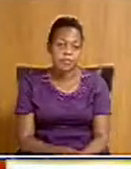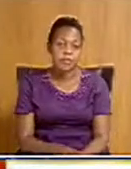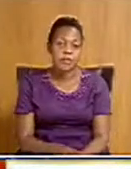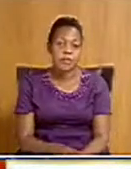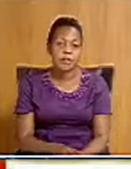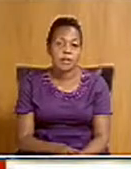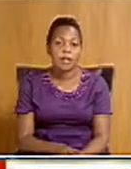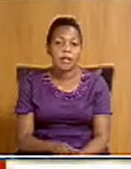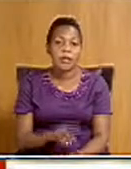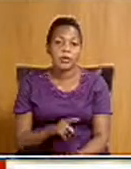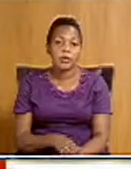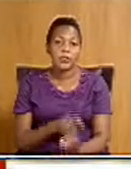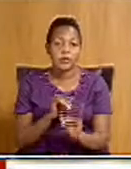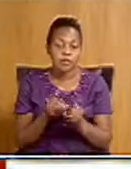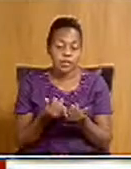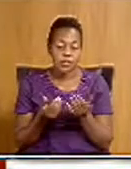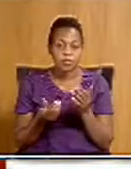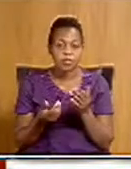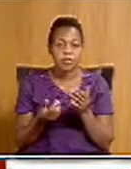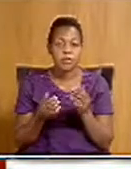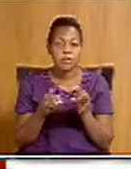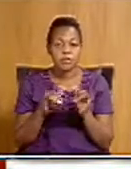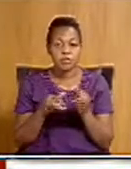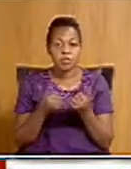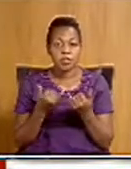When we are trying to look for the vaccines,